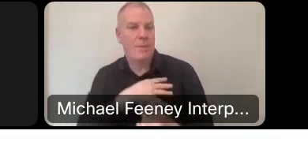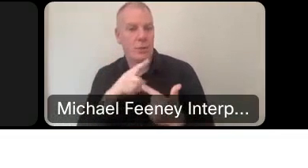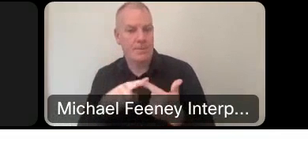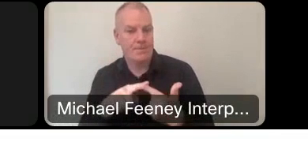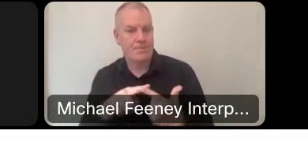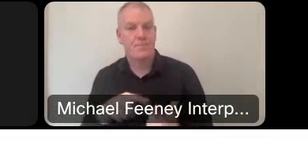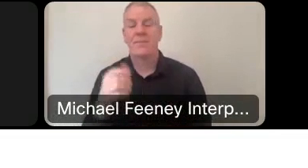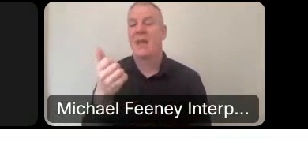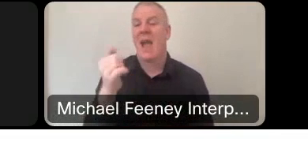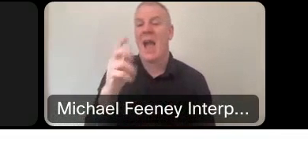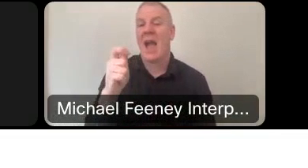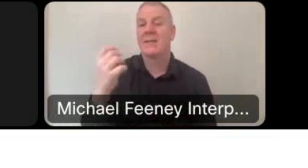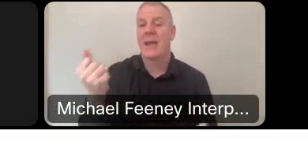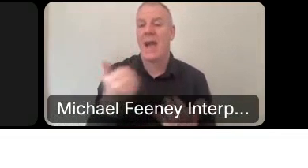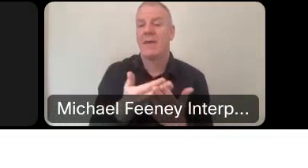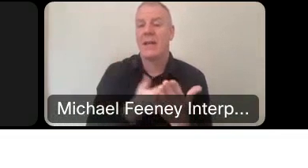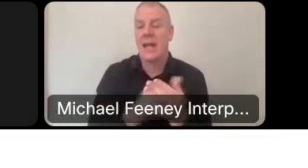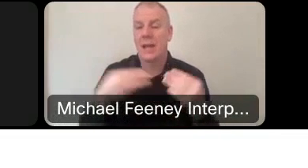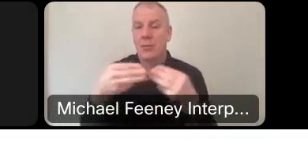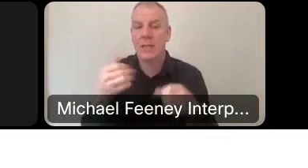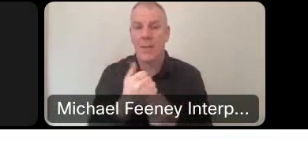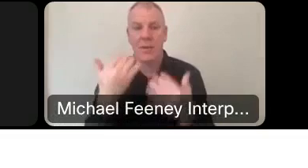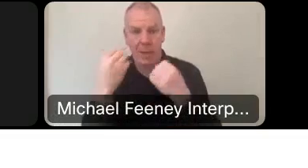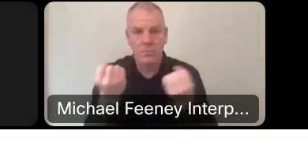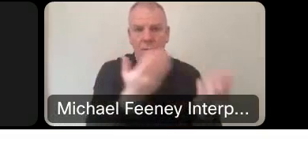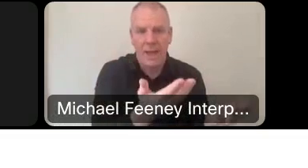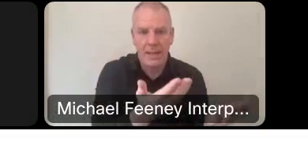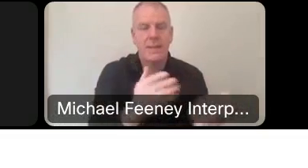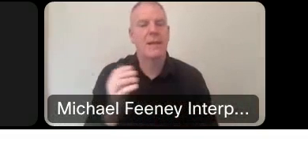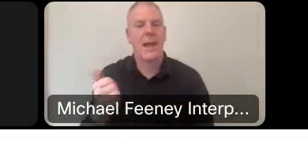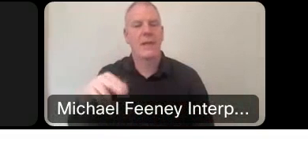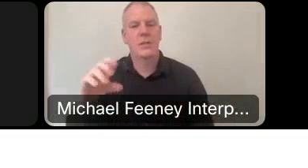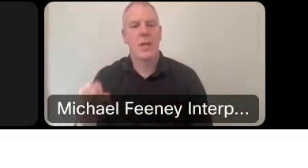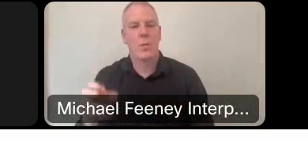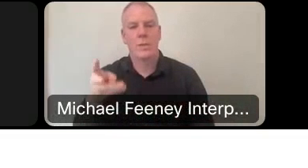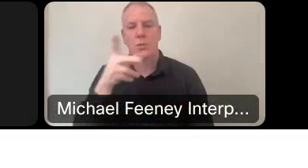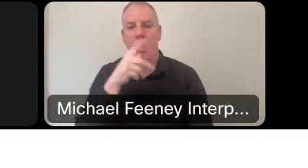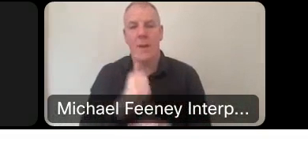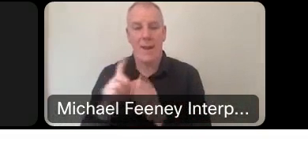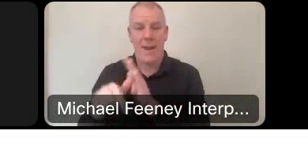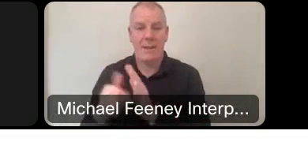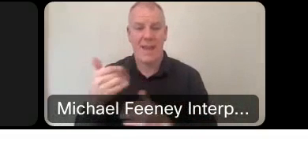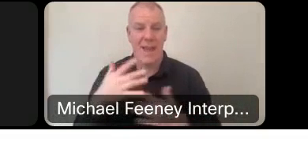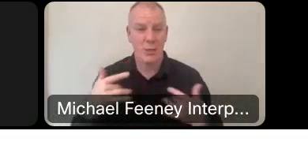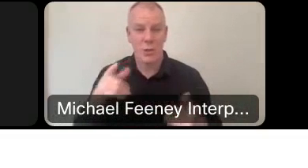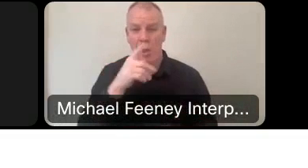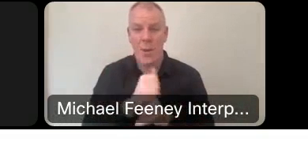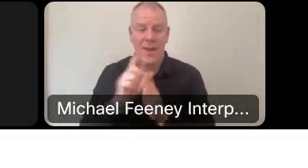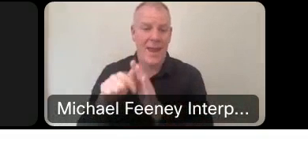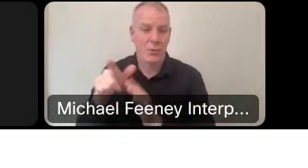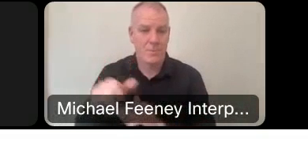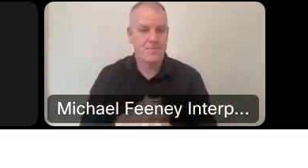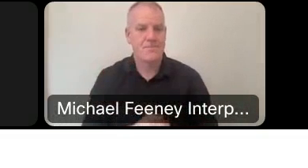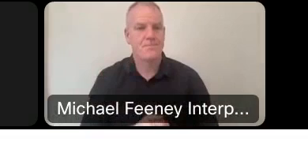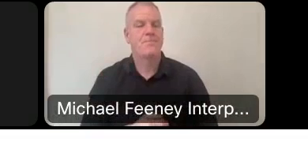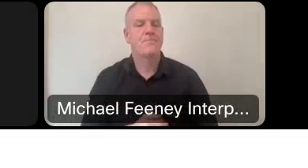legal protections in relation to the information that's being shared, and Angela is going to touch on that in a bit more detail. It